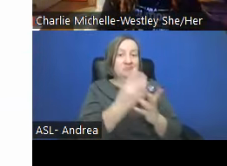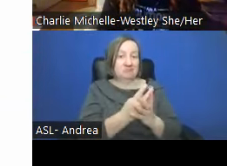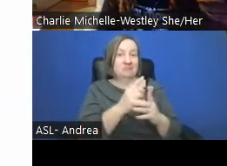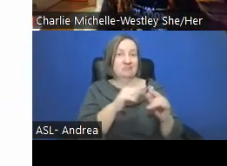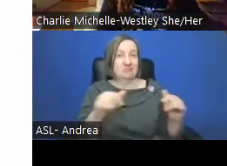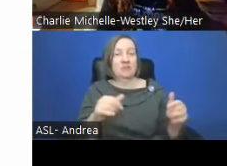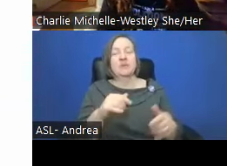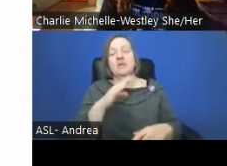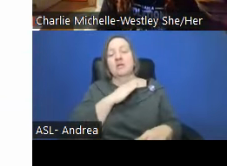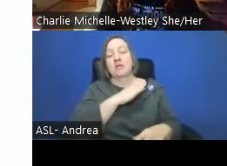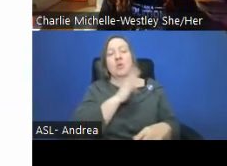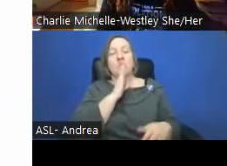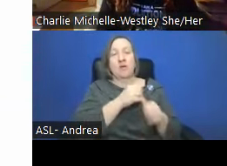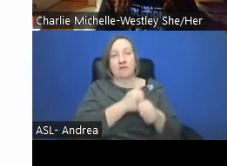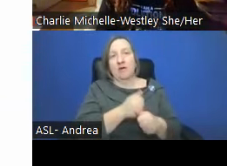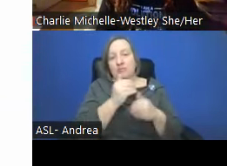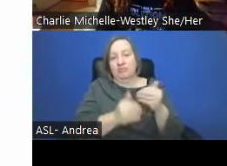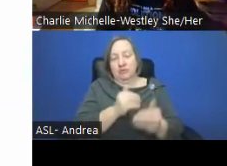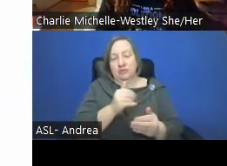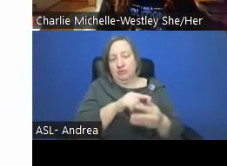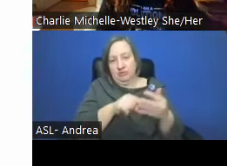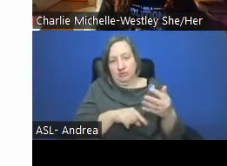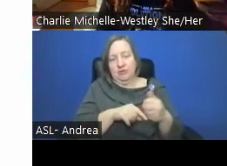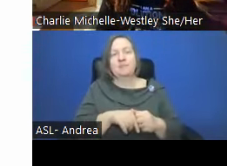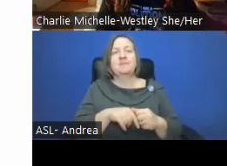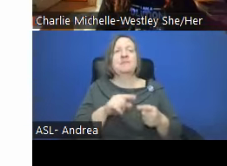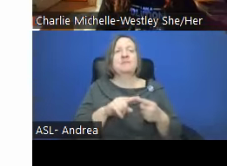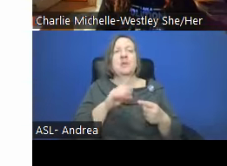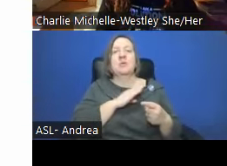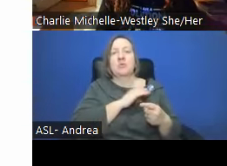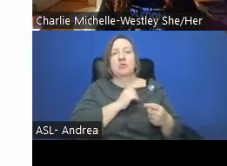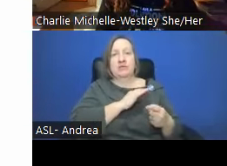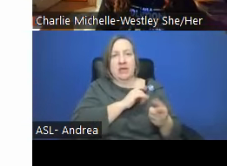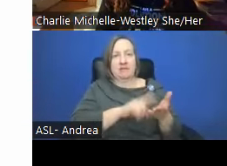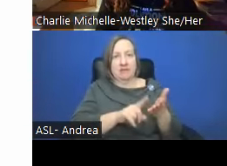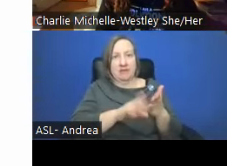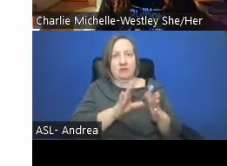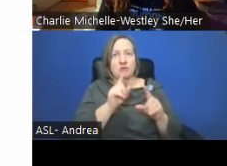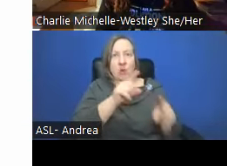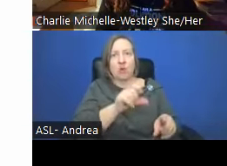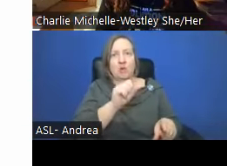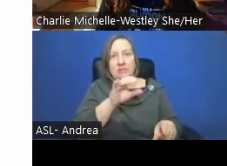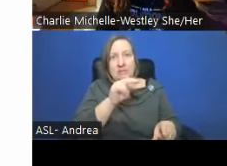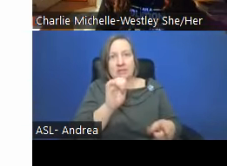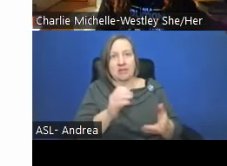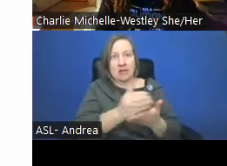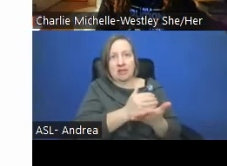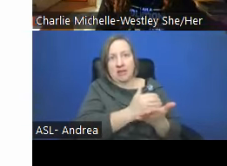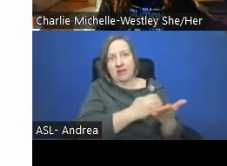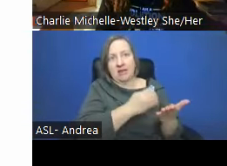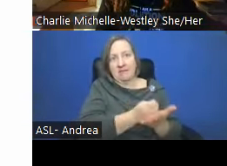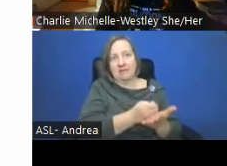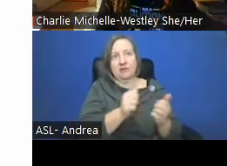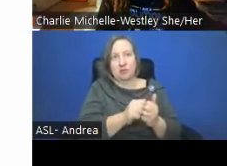the board shall follow these procedures. 1, board staff investigators head to the scene and collect evidence alongside